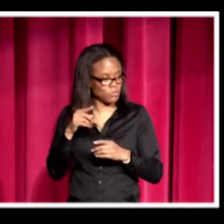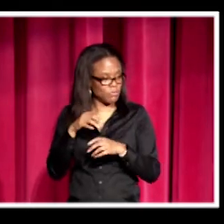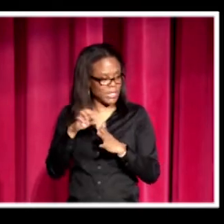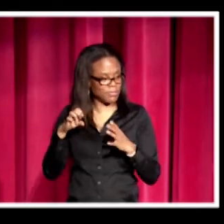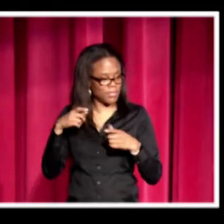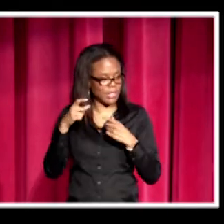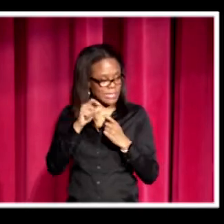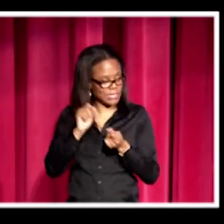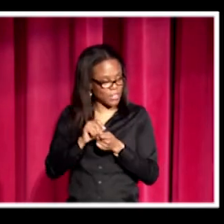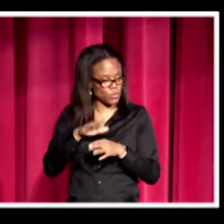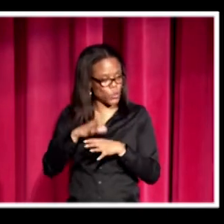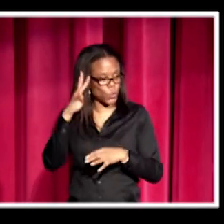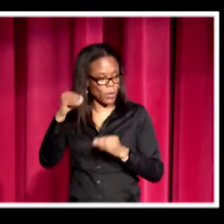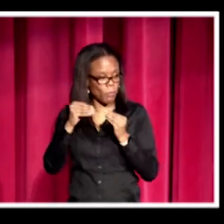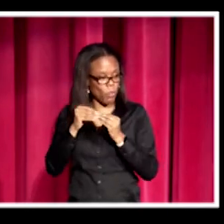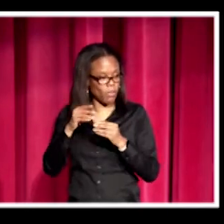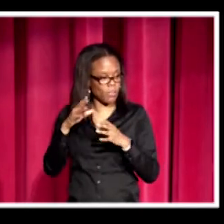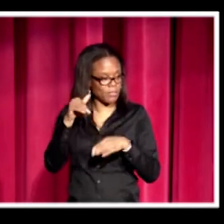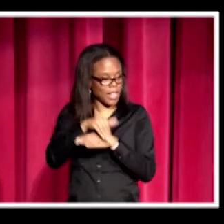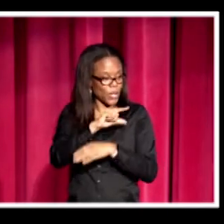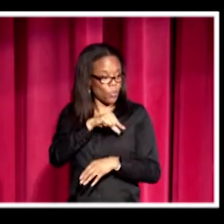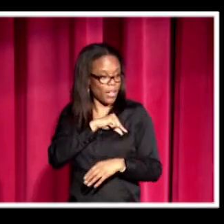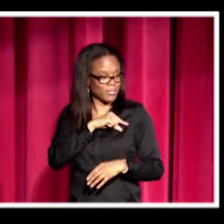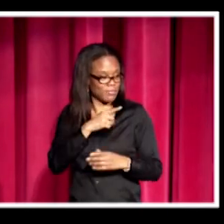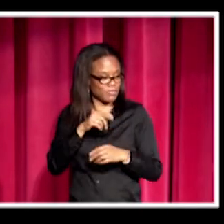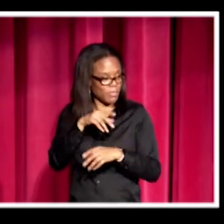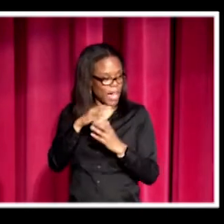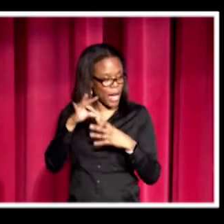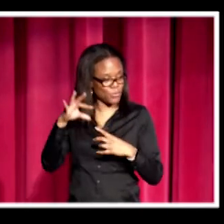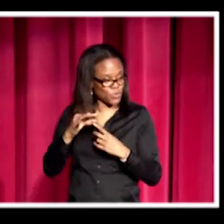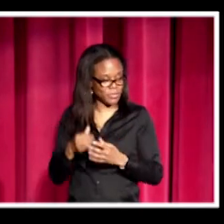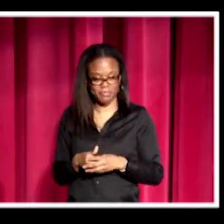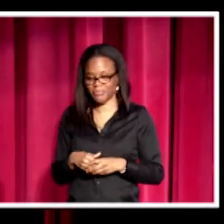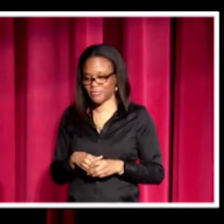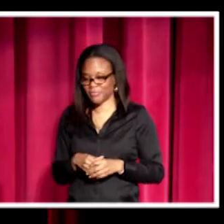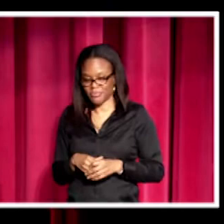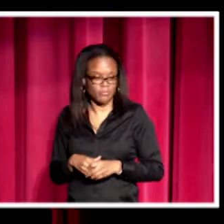quality childcare options for parents.